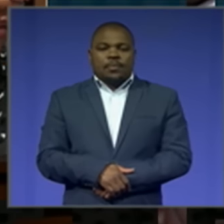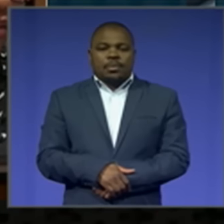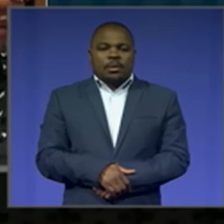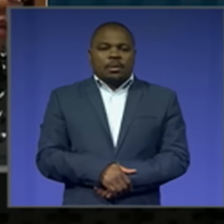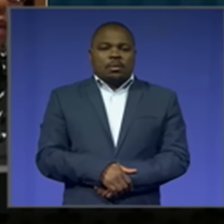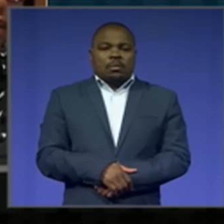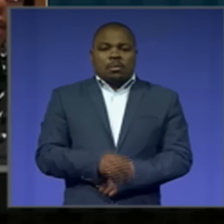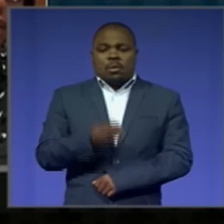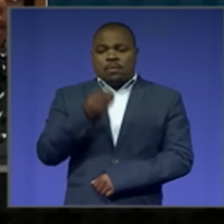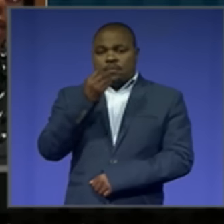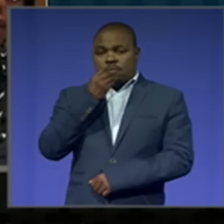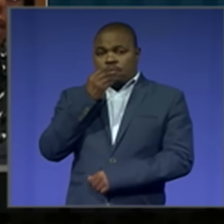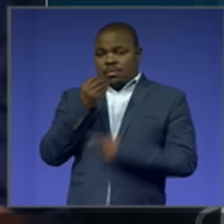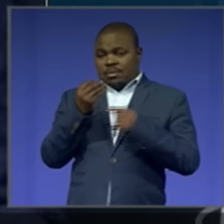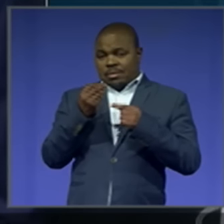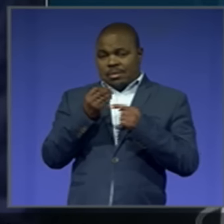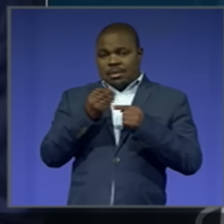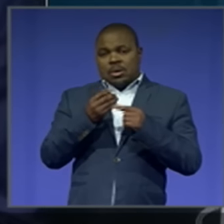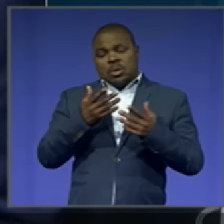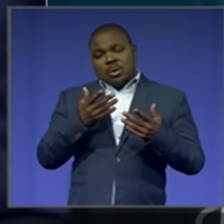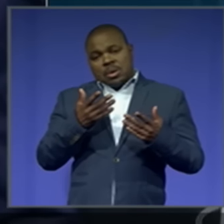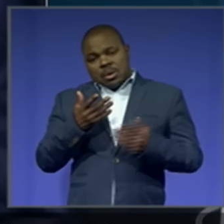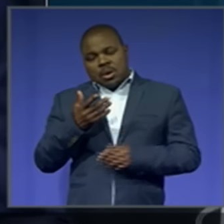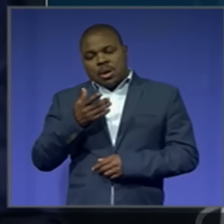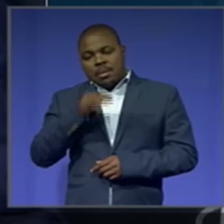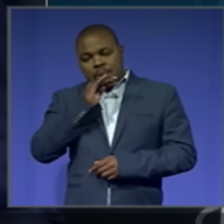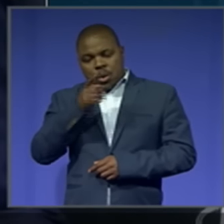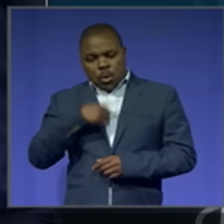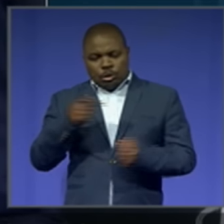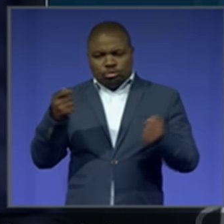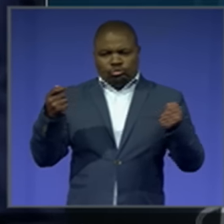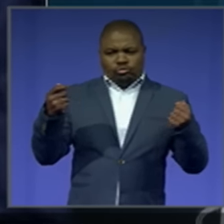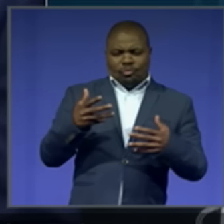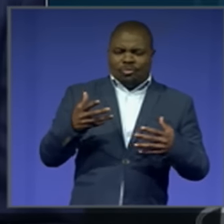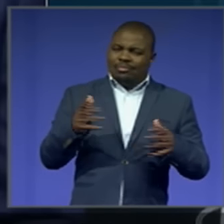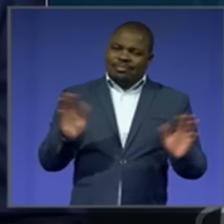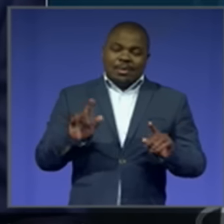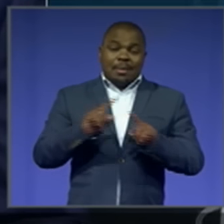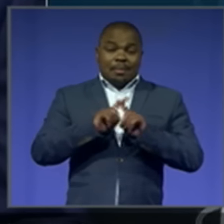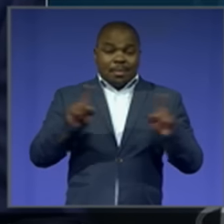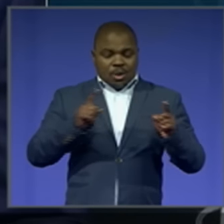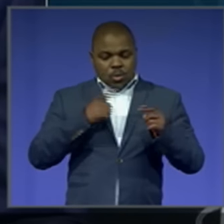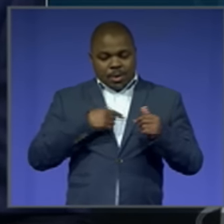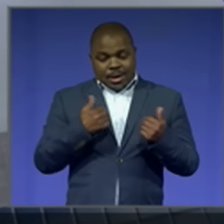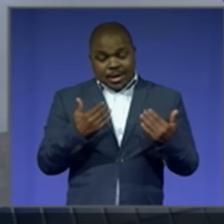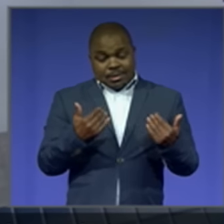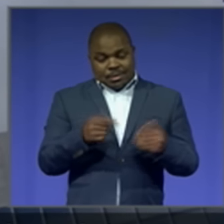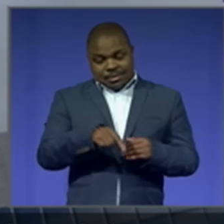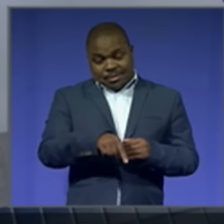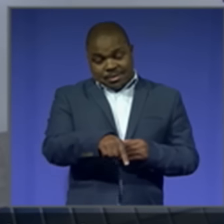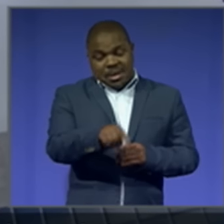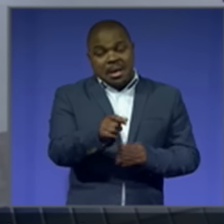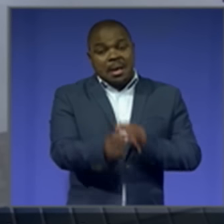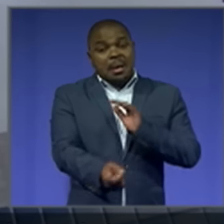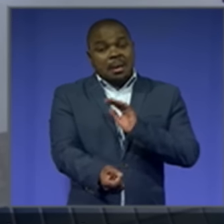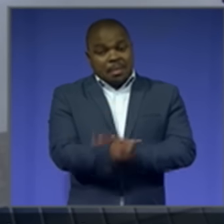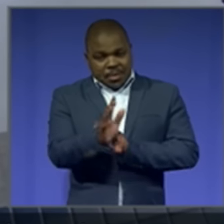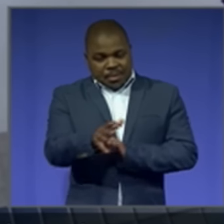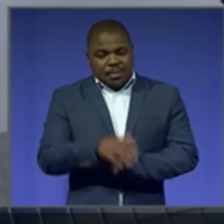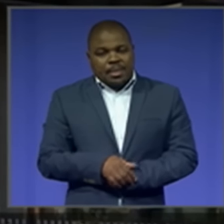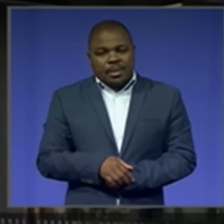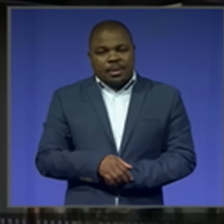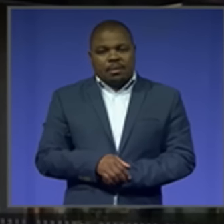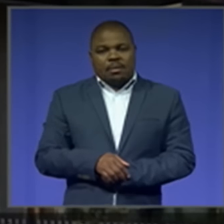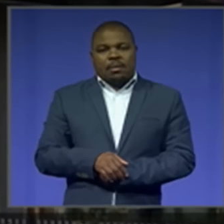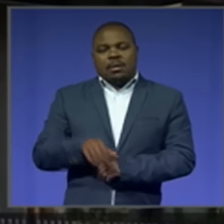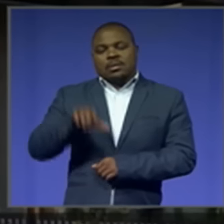Food is not so much that we have had a food shock, but we expect that to be coming. Kauleleng komiti